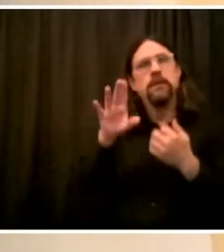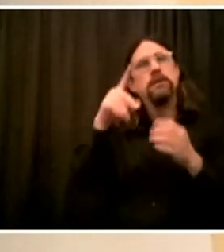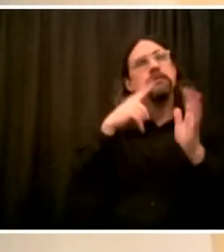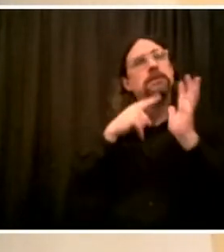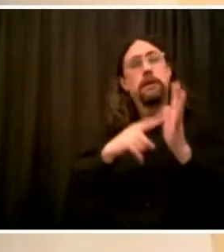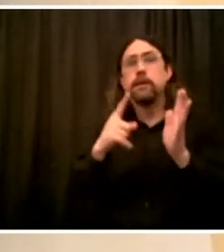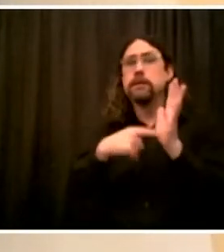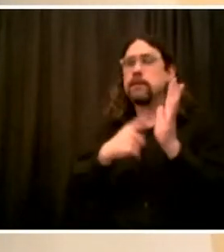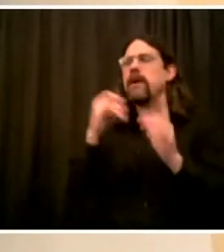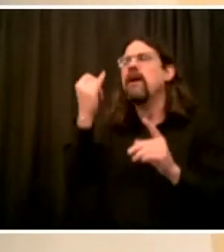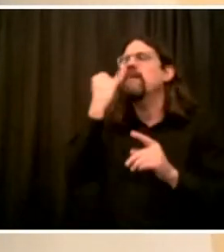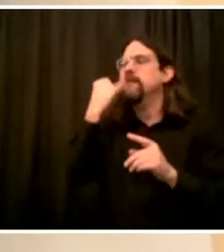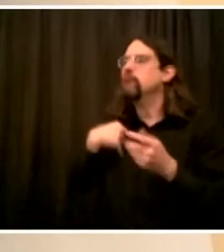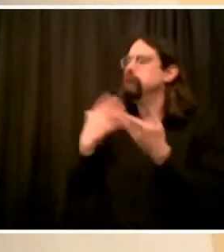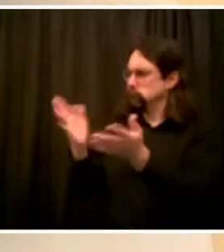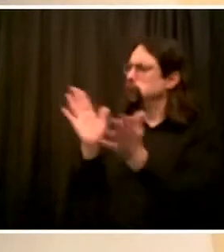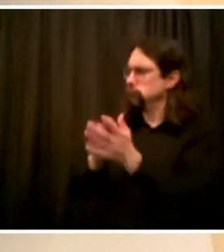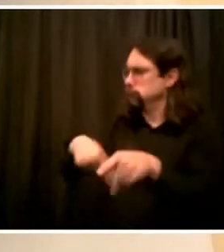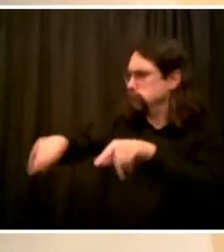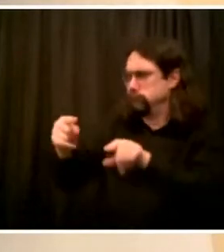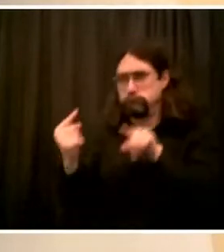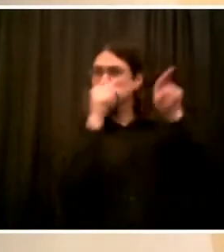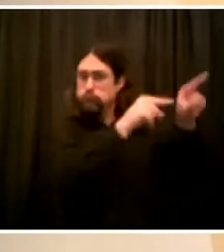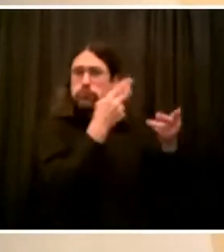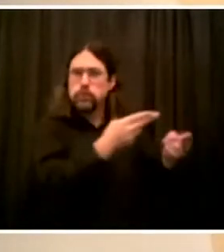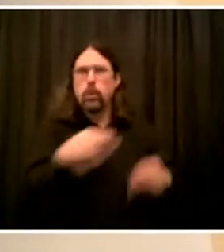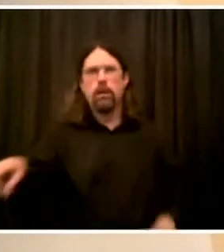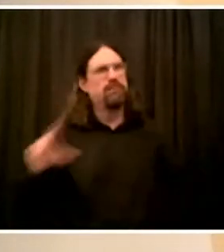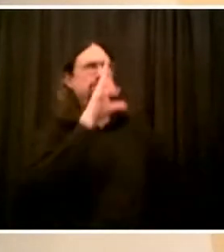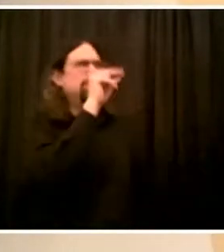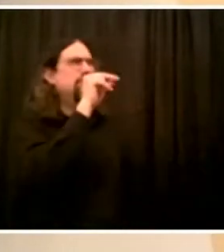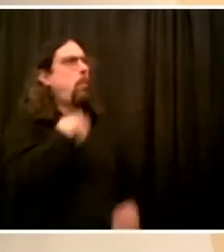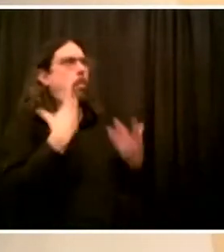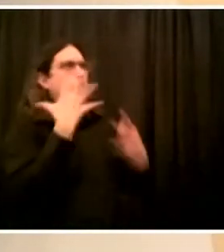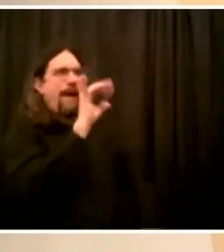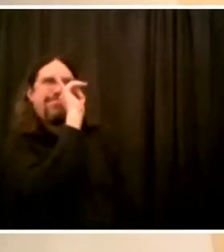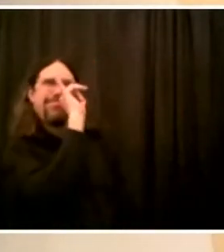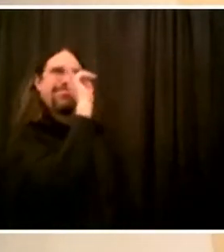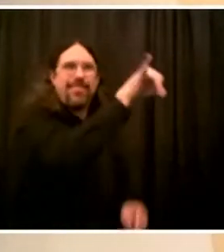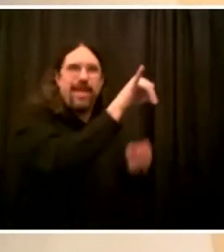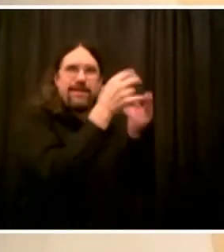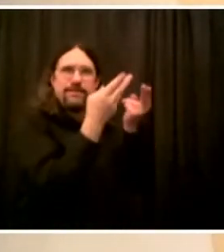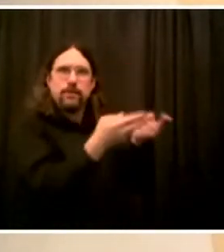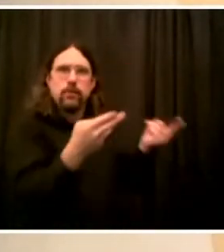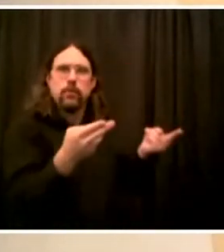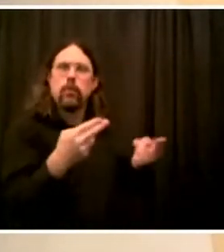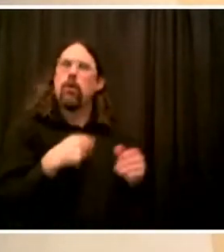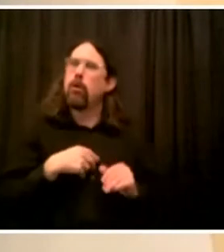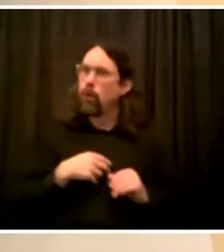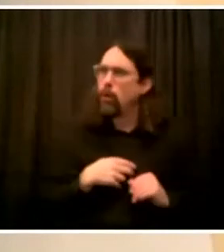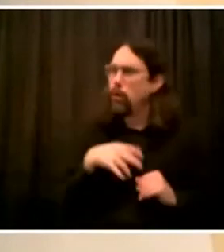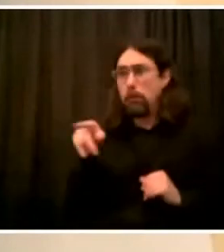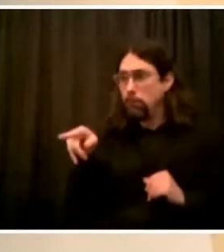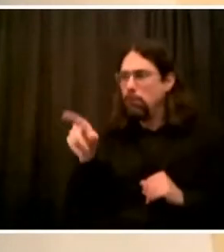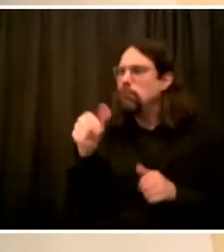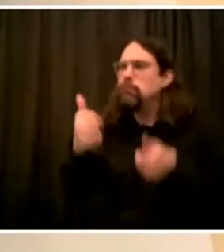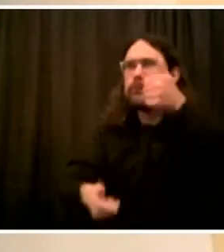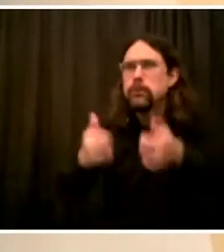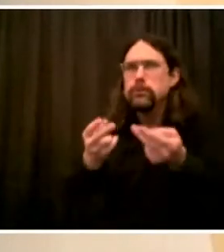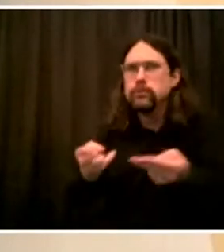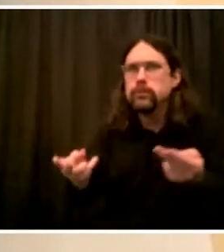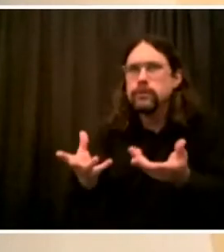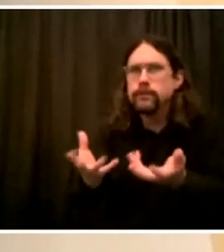of service would make sense for the individual. Someone who's got a serious mental health challenge may not want the the mental